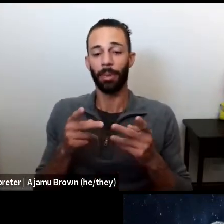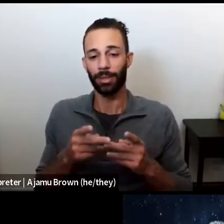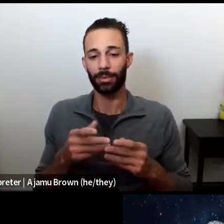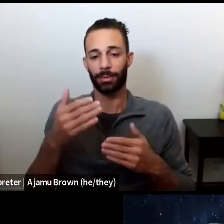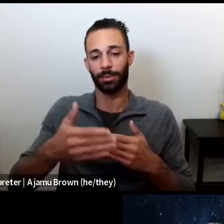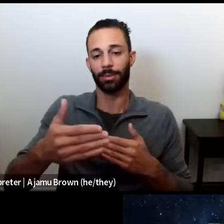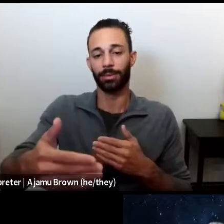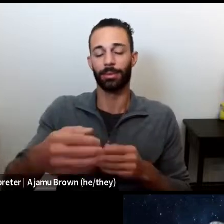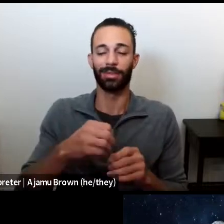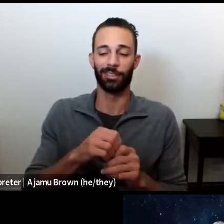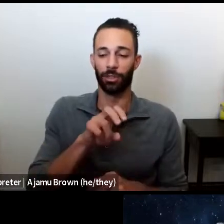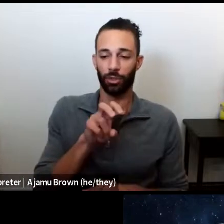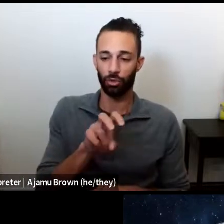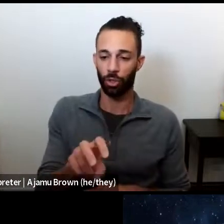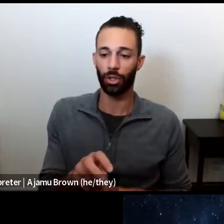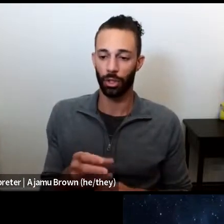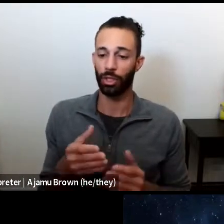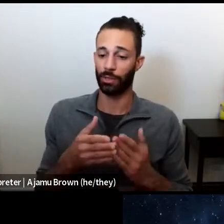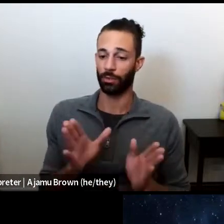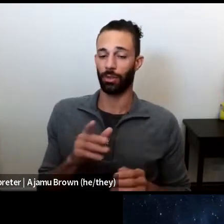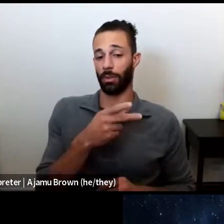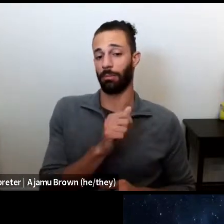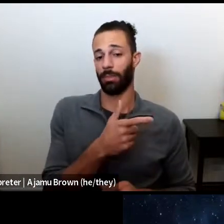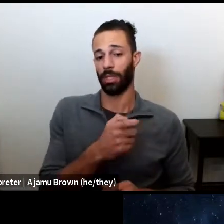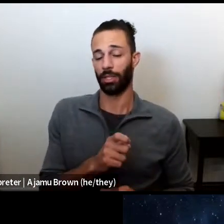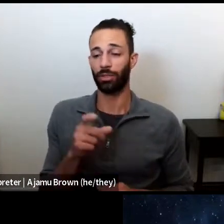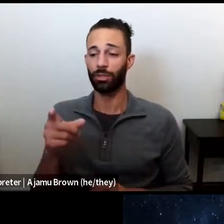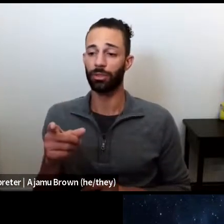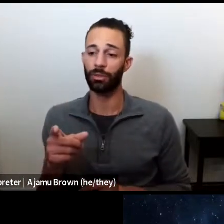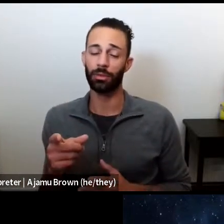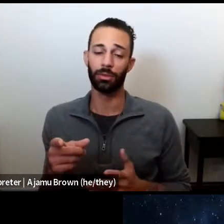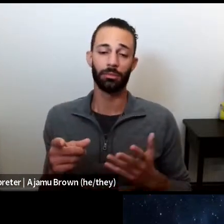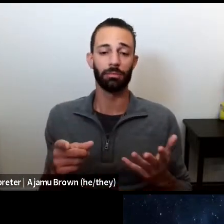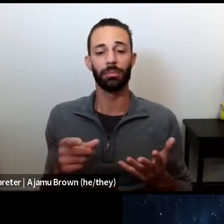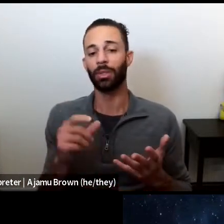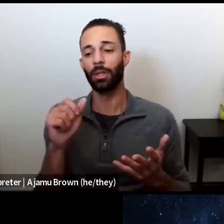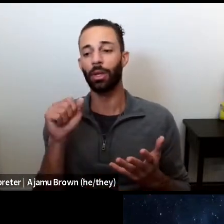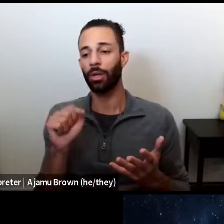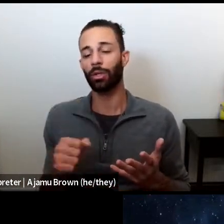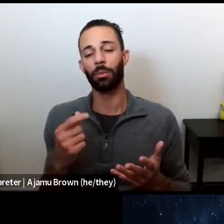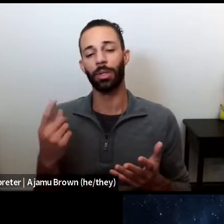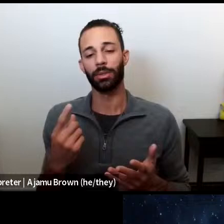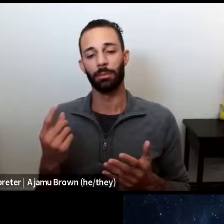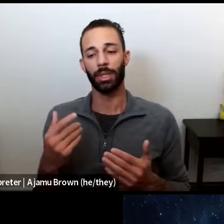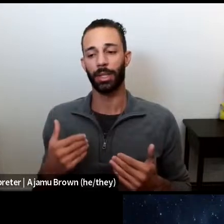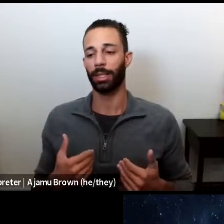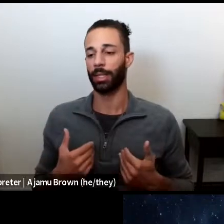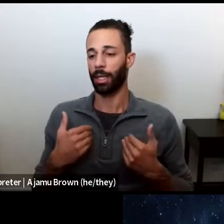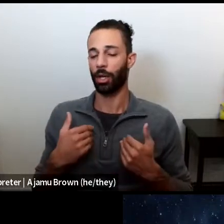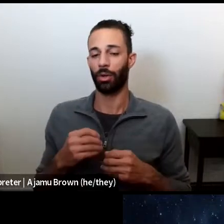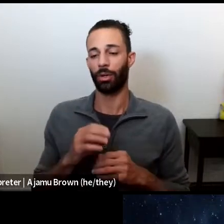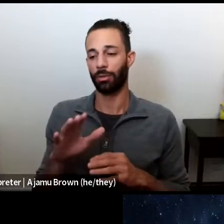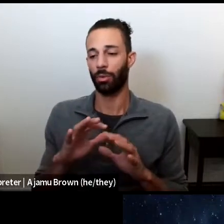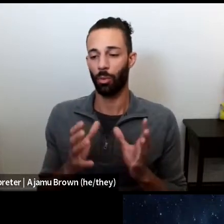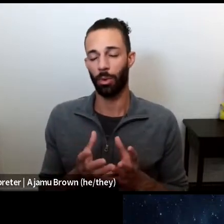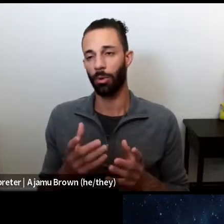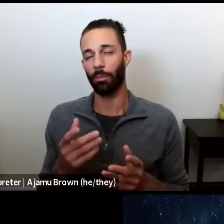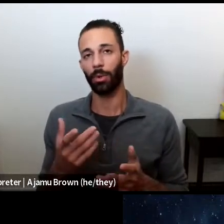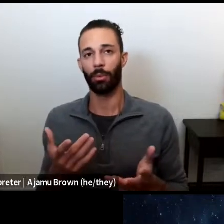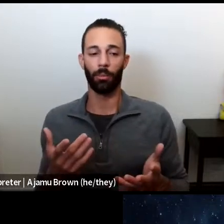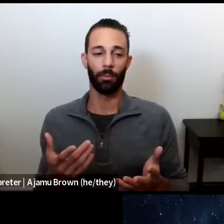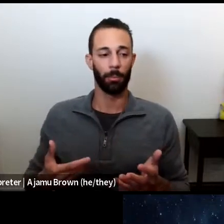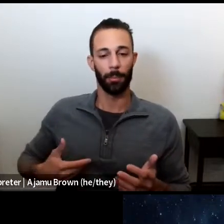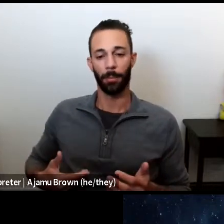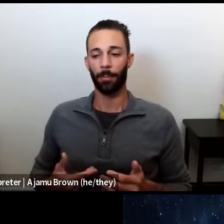see generally the page as you, or it could be someone younger in your world. But for what I'm getting right now,